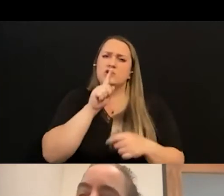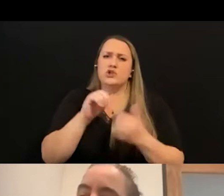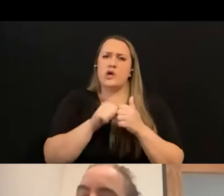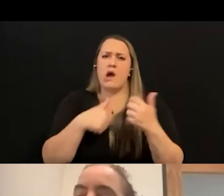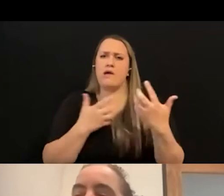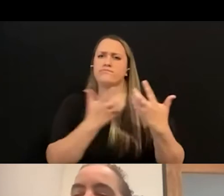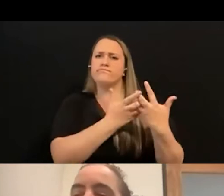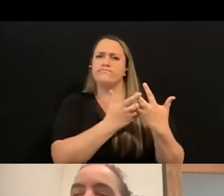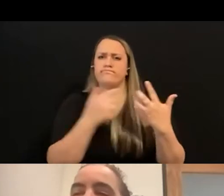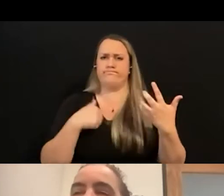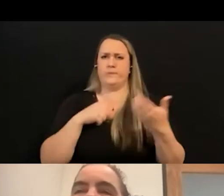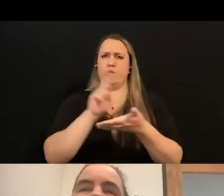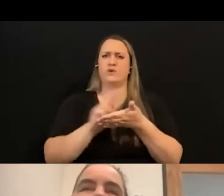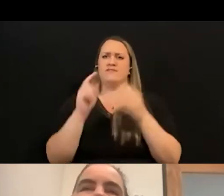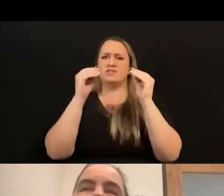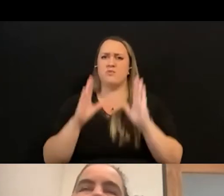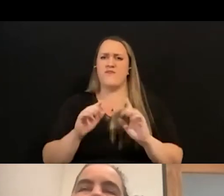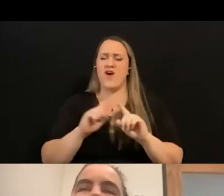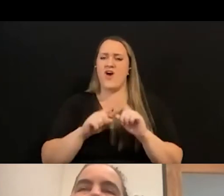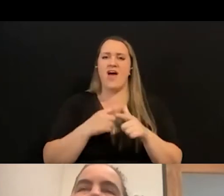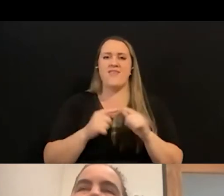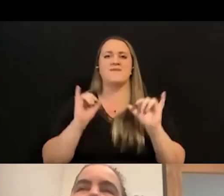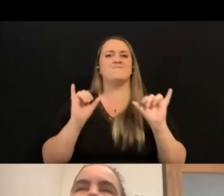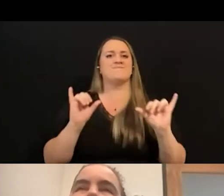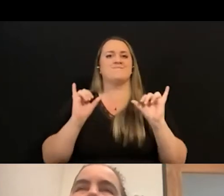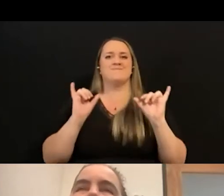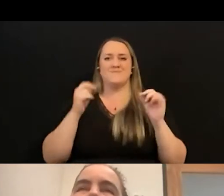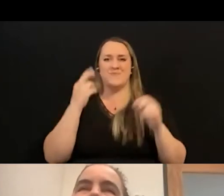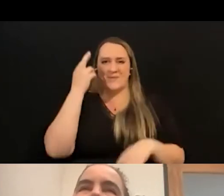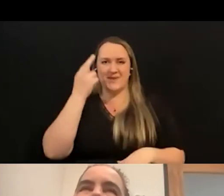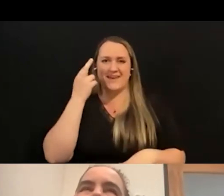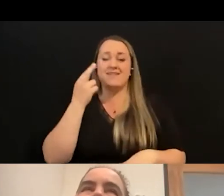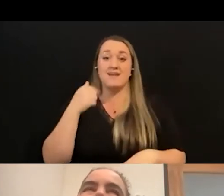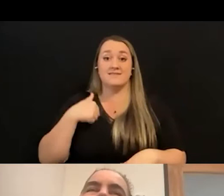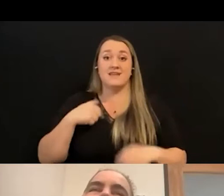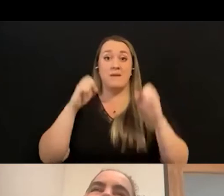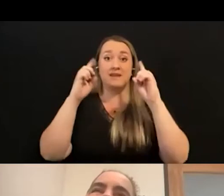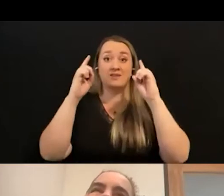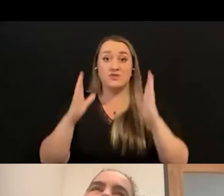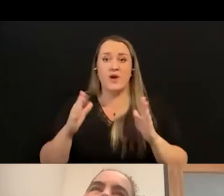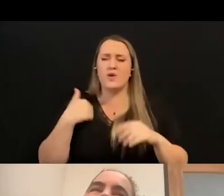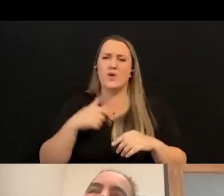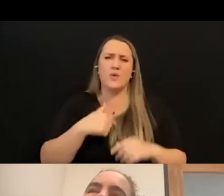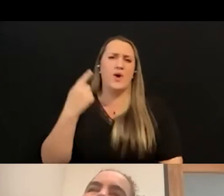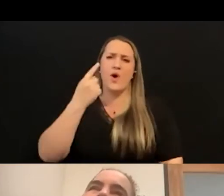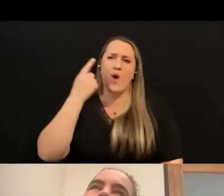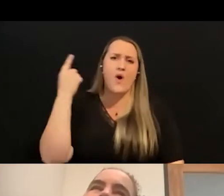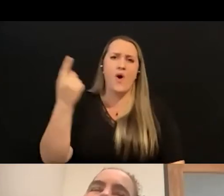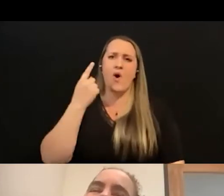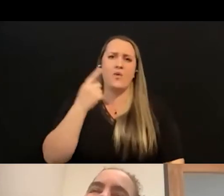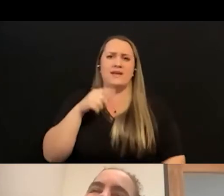university professor, but then very quickly it dawned on me that as an educator, we are always, as a